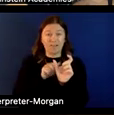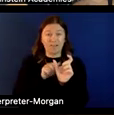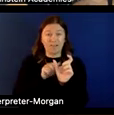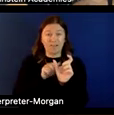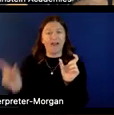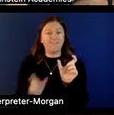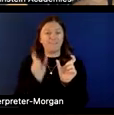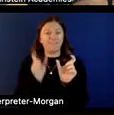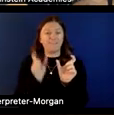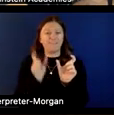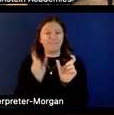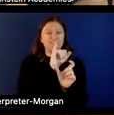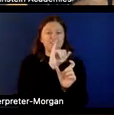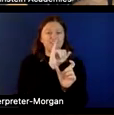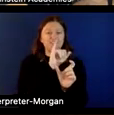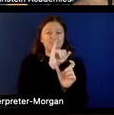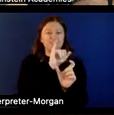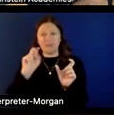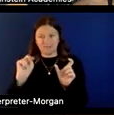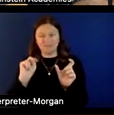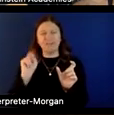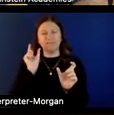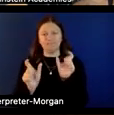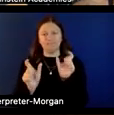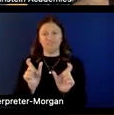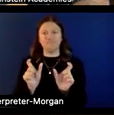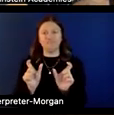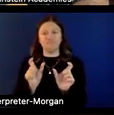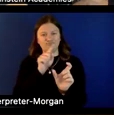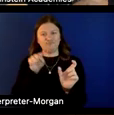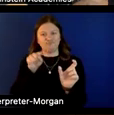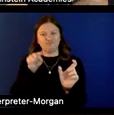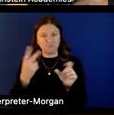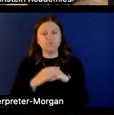times in German materials, we see, I mean, in German, you know, learner